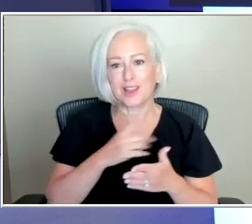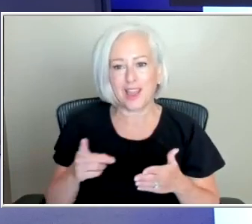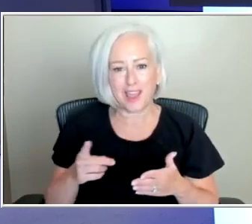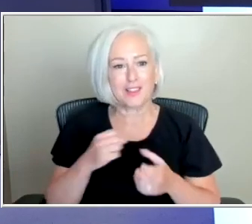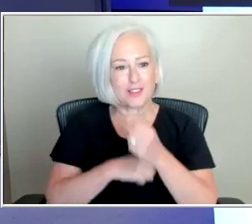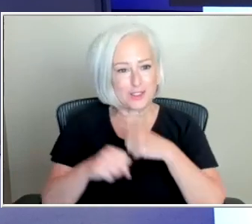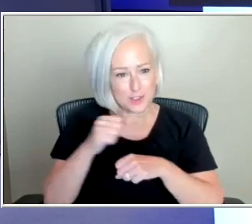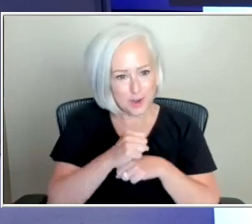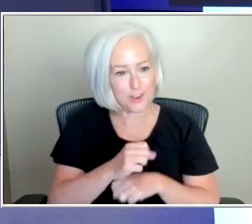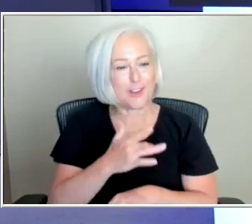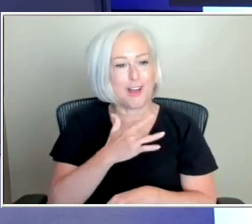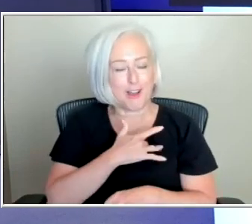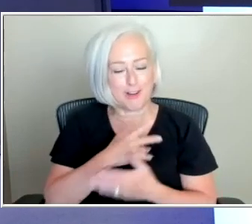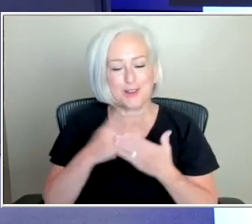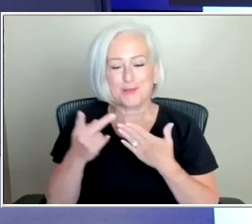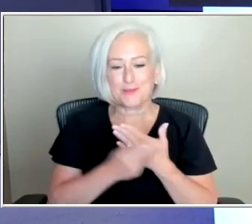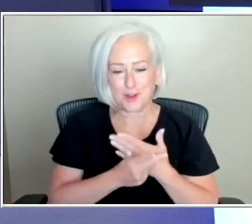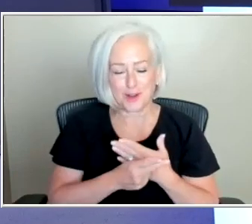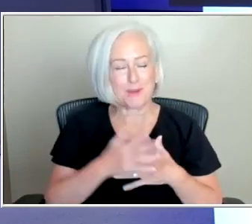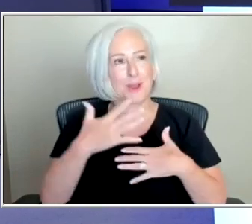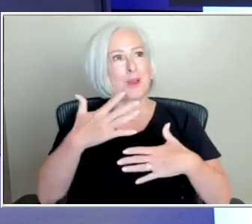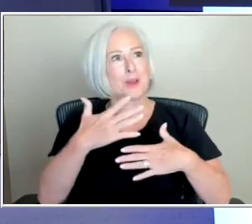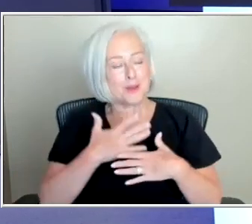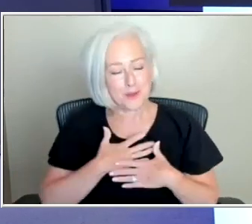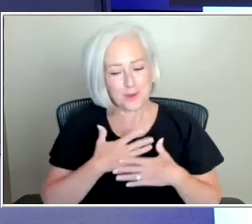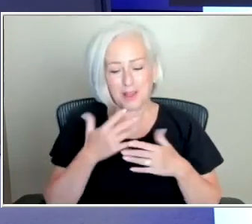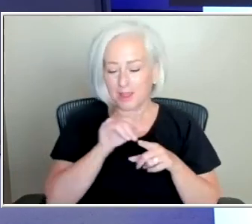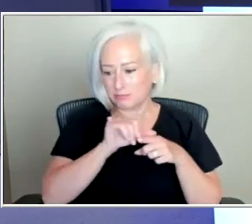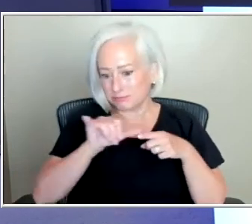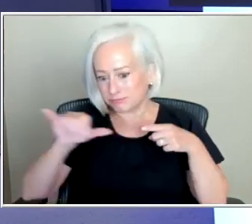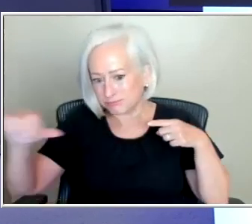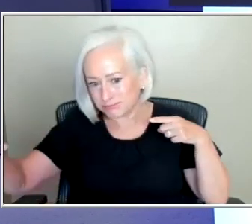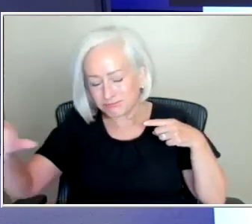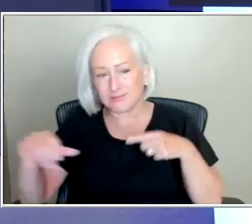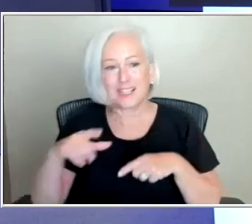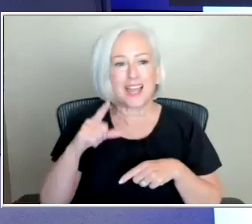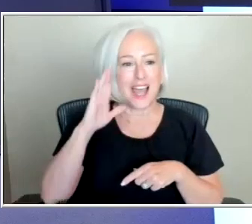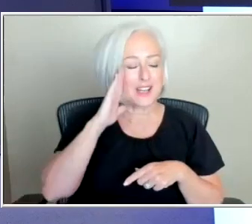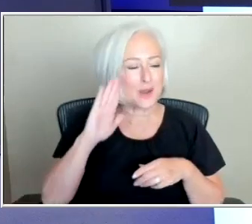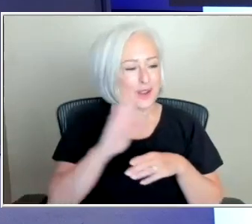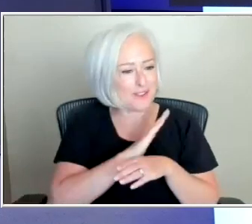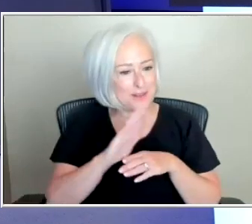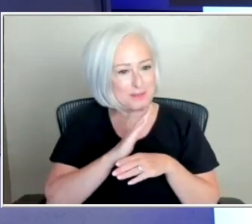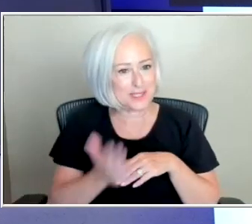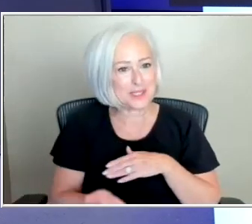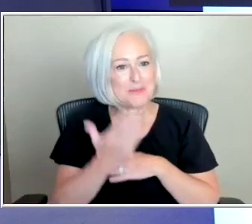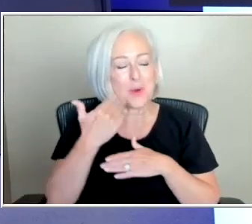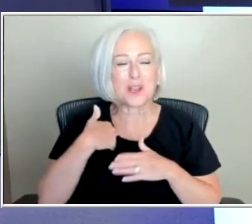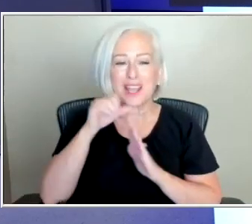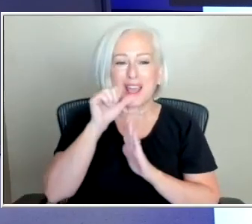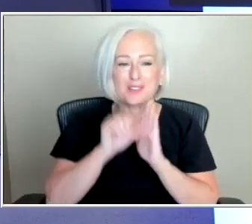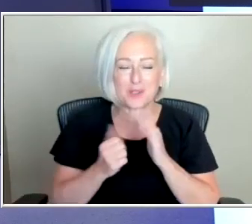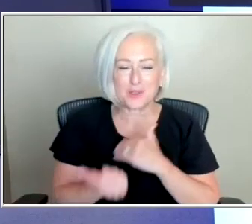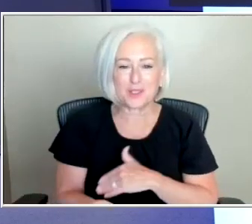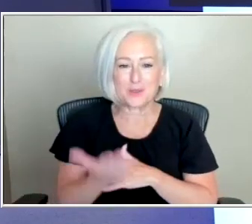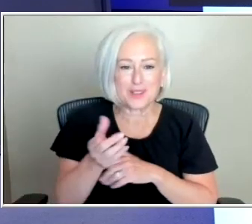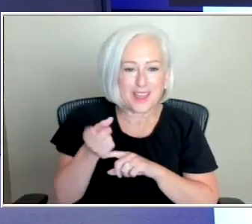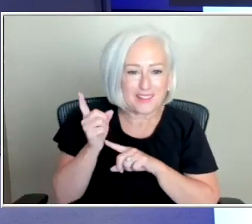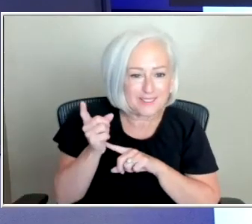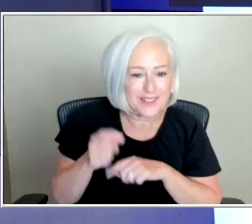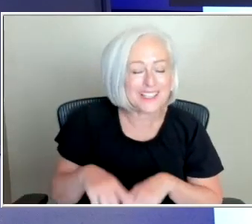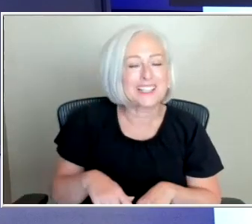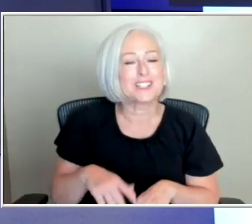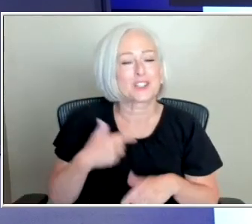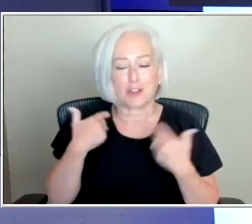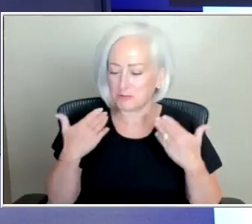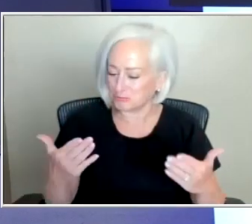that in. Well, thank you. How are you doing? I'm great. I know you have a busy morning. You're scheduled for a surgery coming up here in a bit, so let's get to it. Sure.